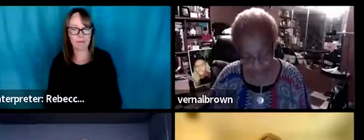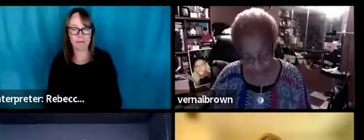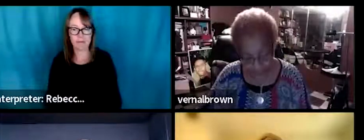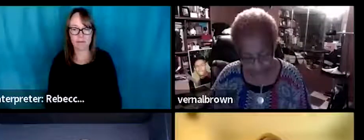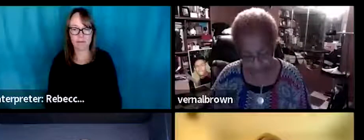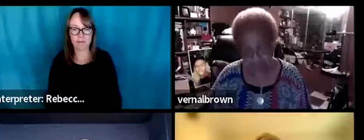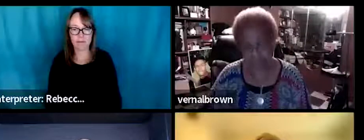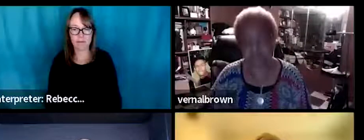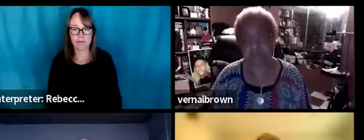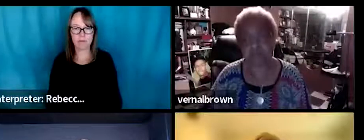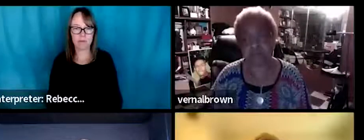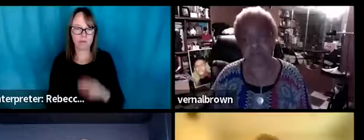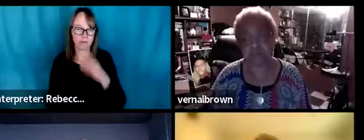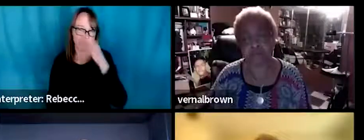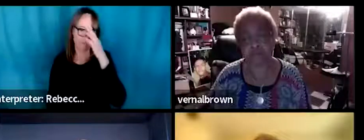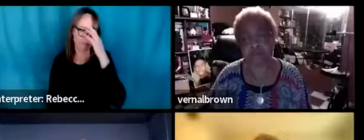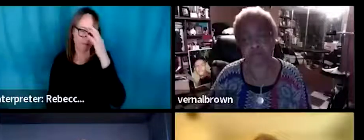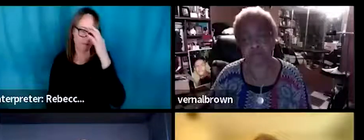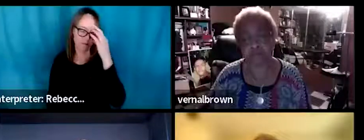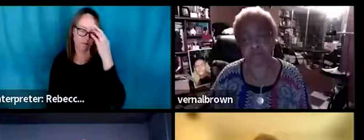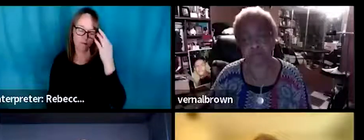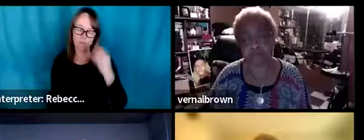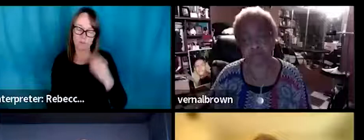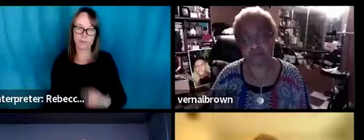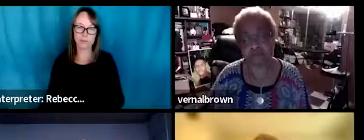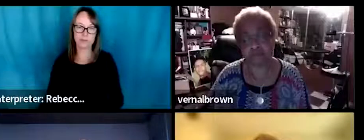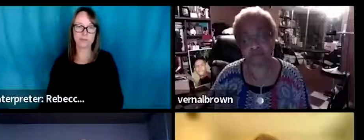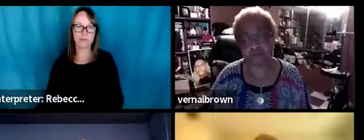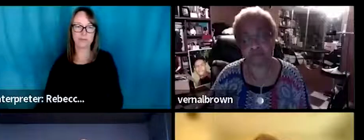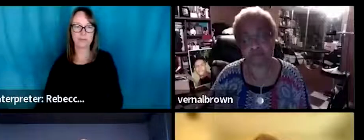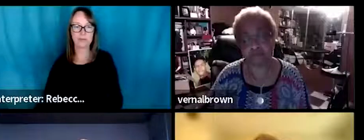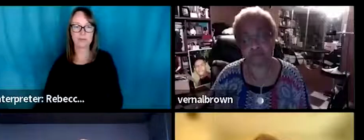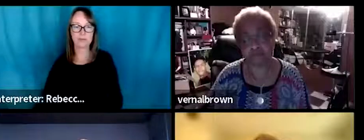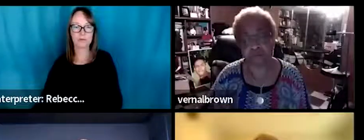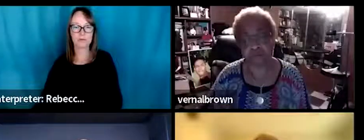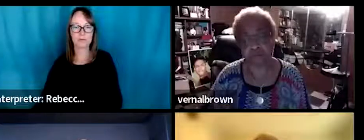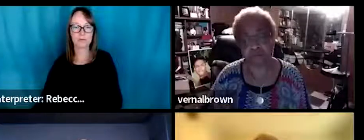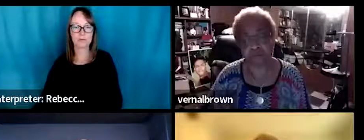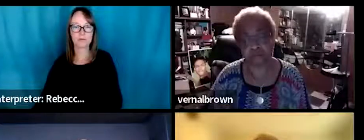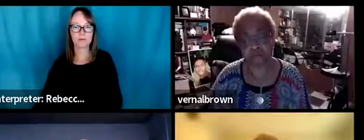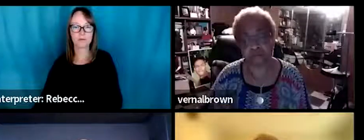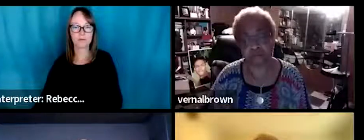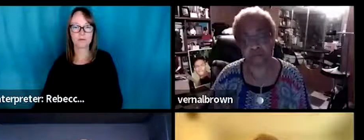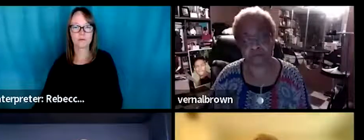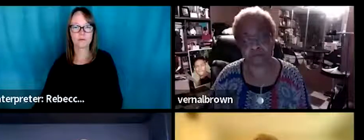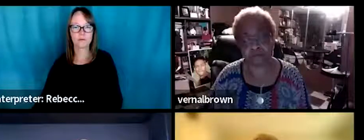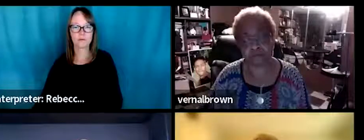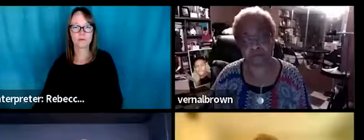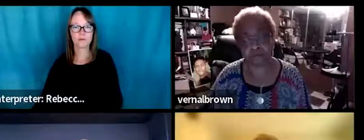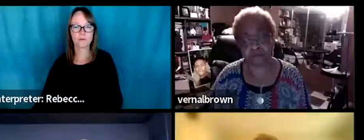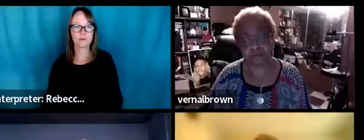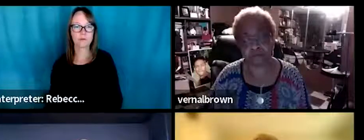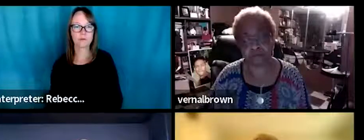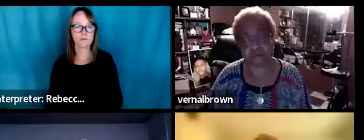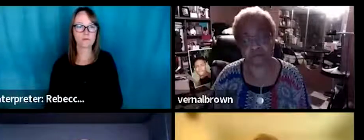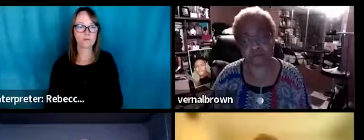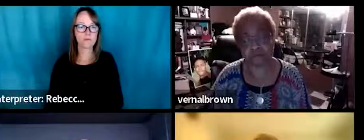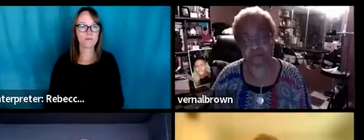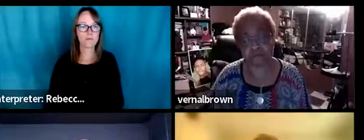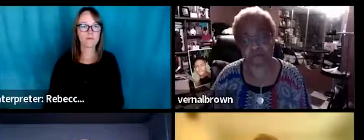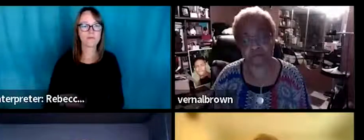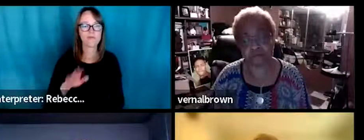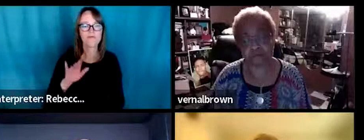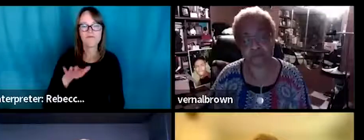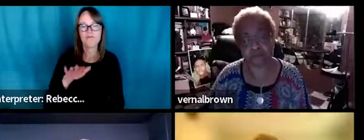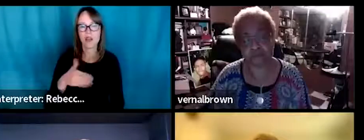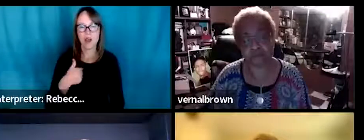Guys, I have a question, Tom, and thanks for providing the supplemental information. Does not having the authority, I'm fine with